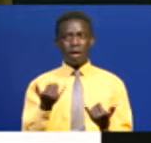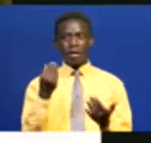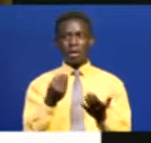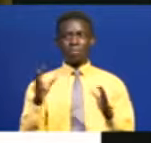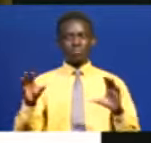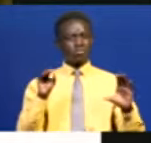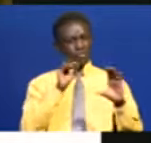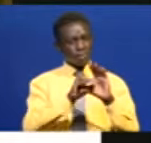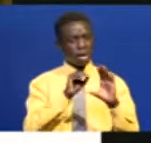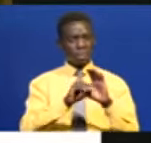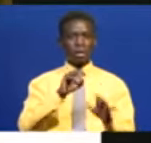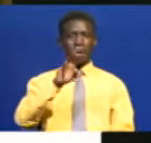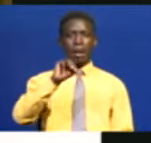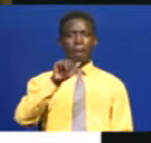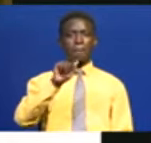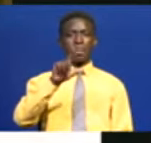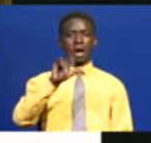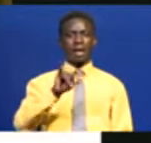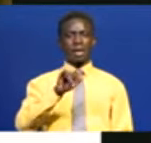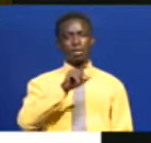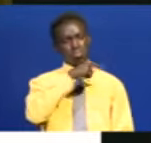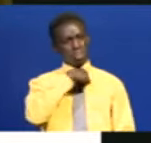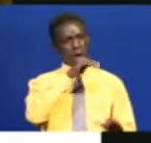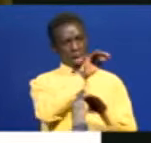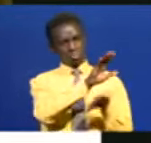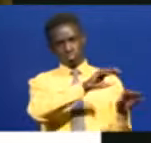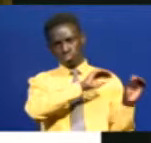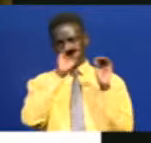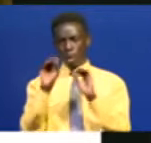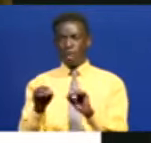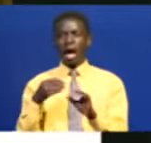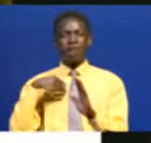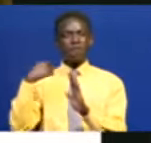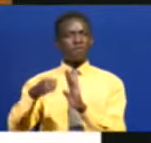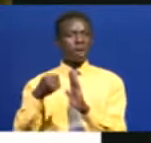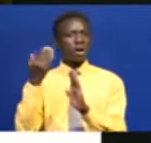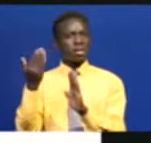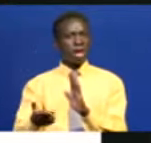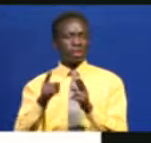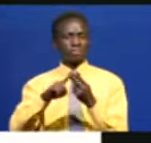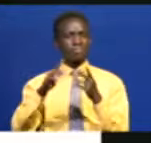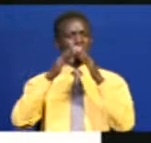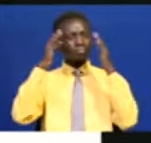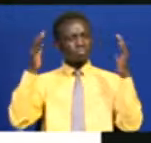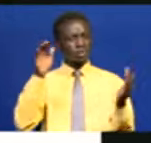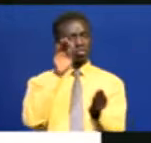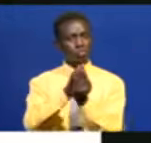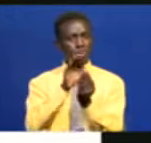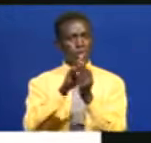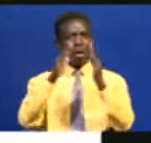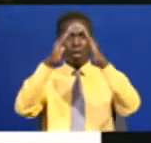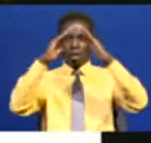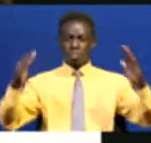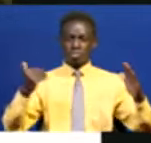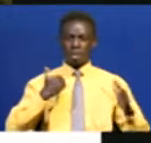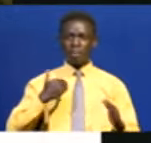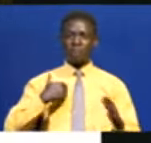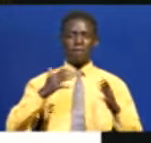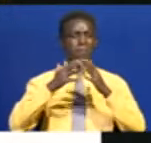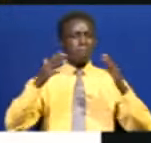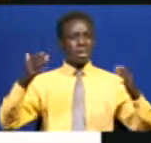Mali. They have a factory now, and they have a big storage house, and they have big machinery in